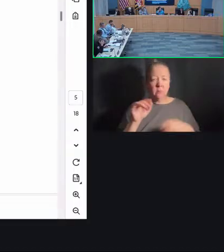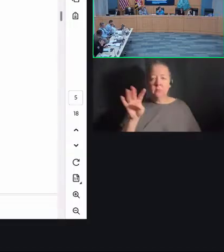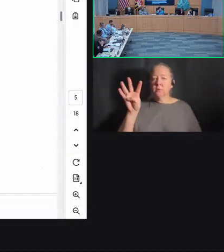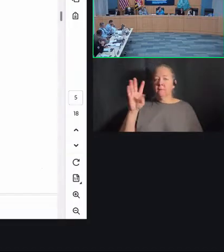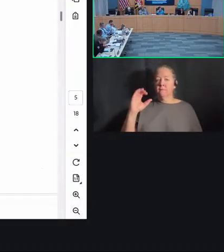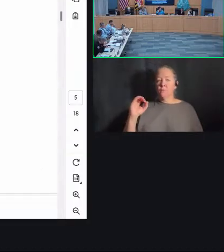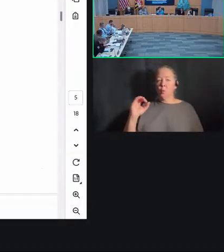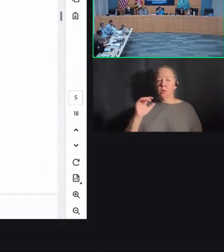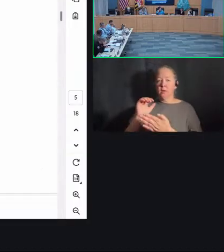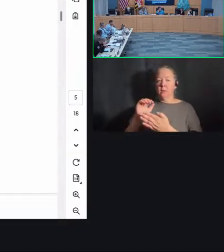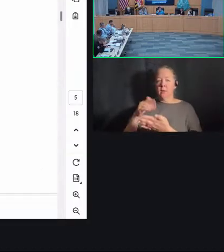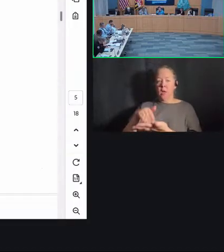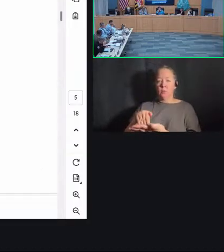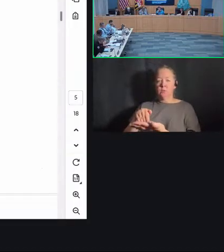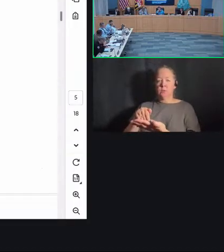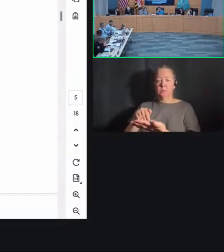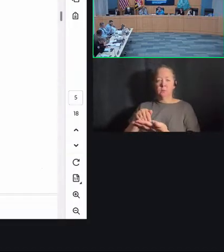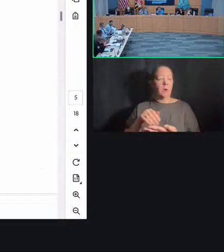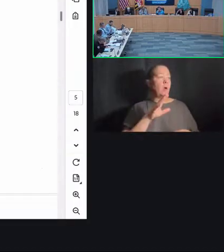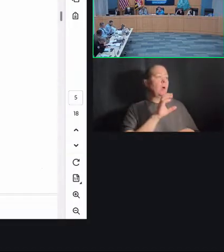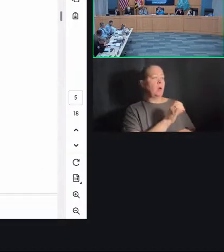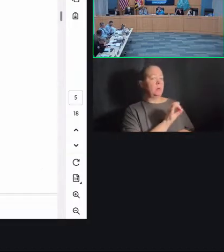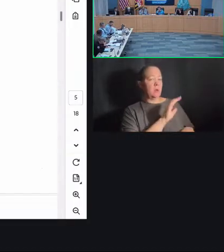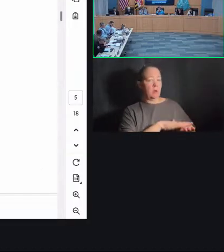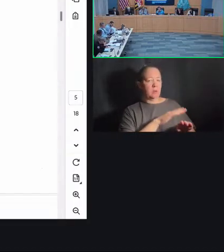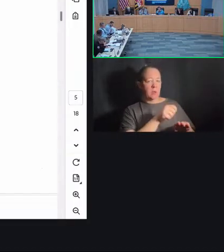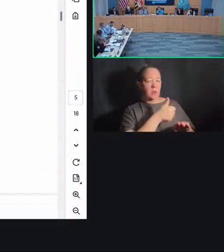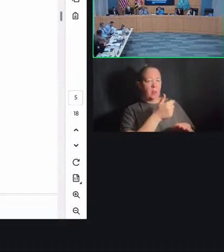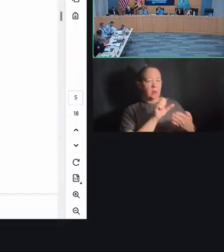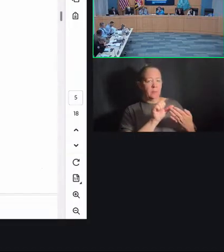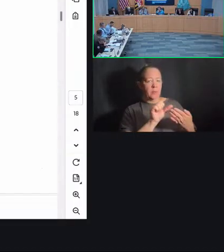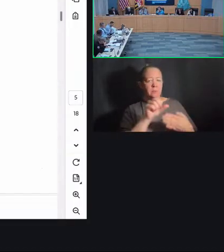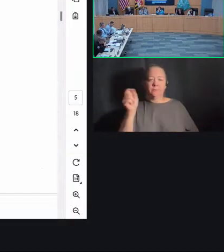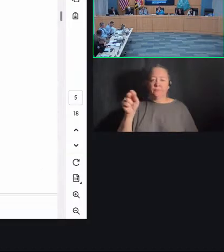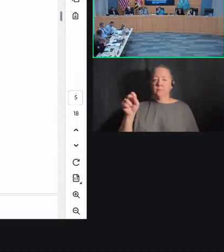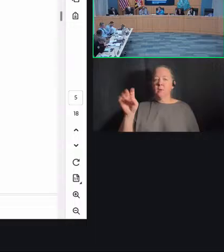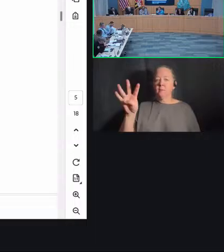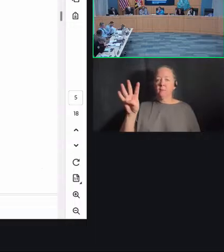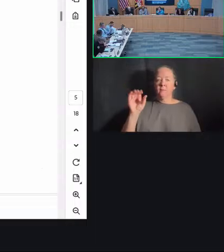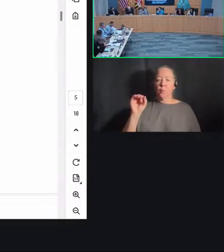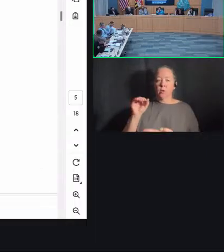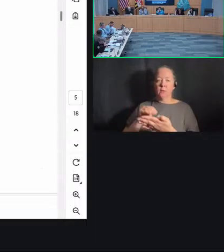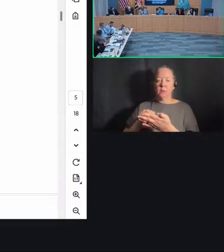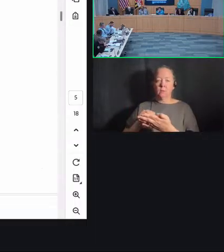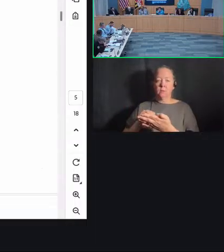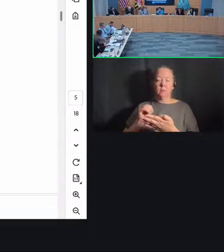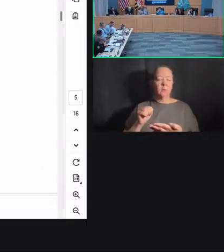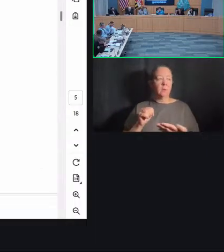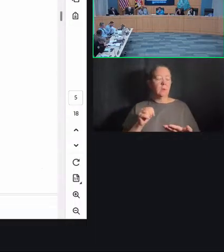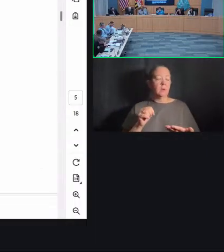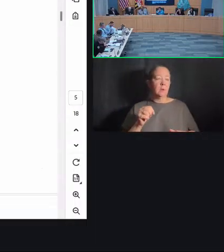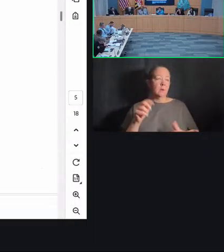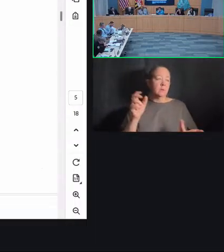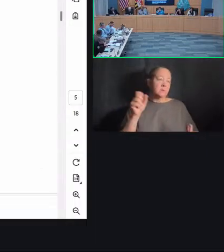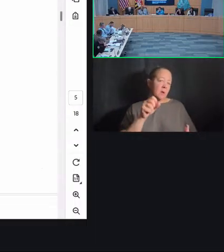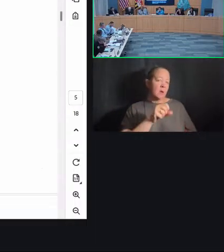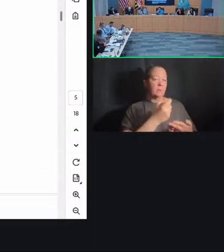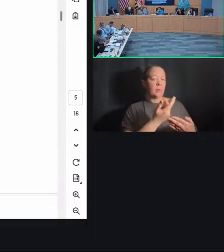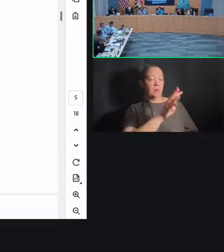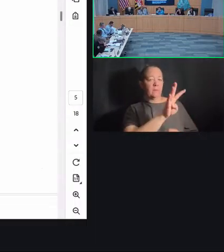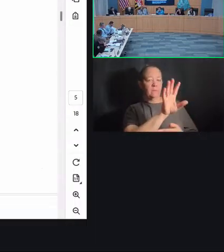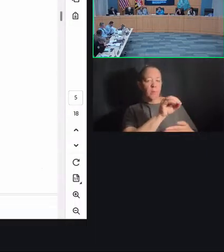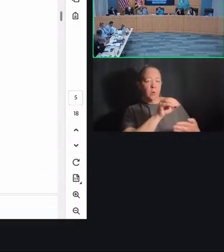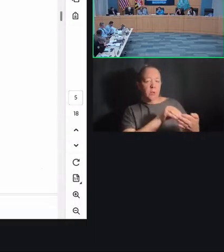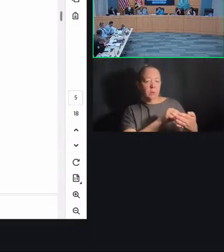on the other page, right? Yeah, it's Okay, sorry. $40,000. But yeah, so that 40, and then maybe not having to use it once we can actually implement a